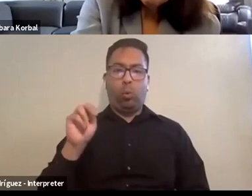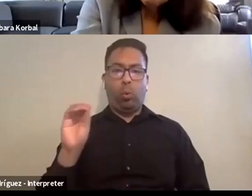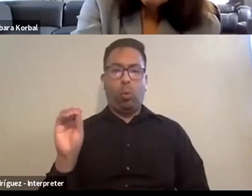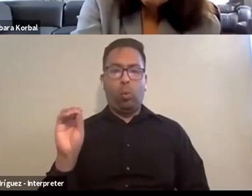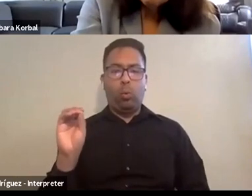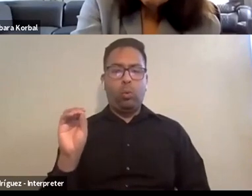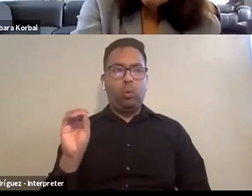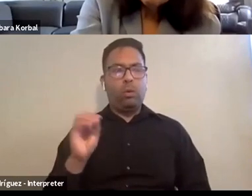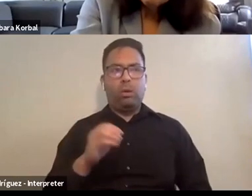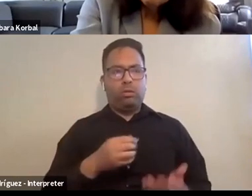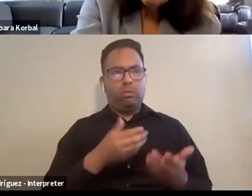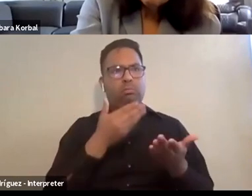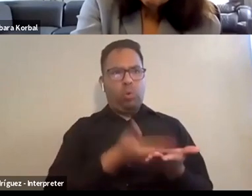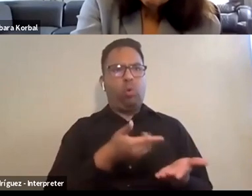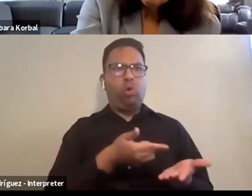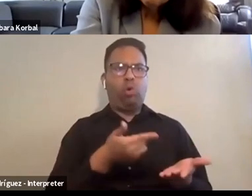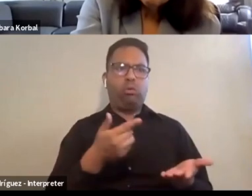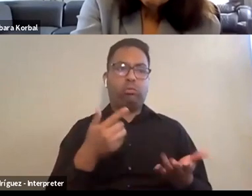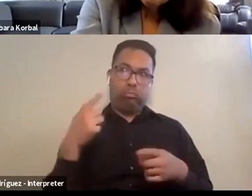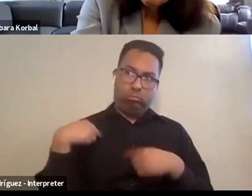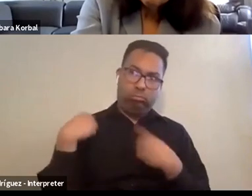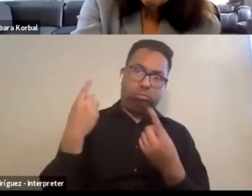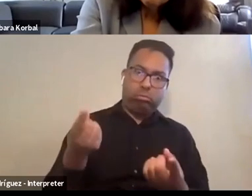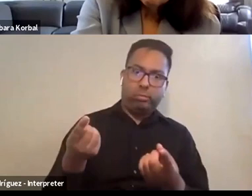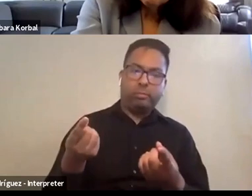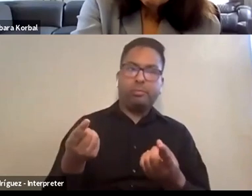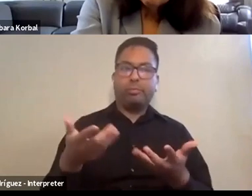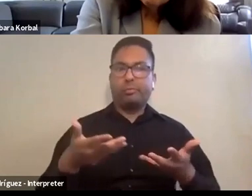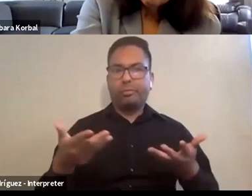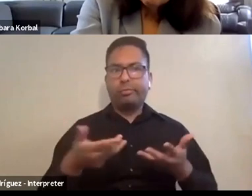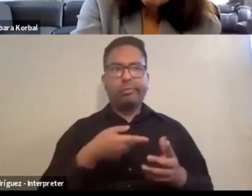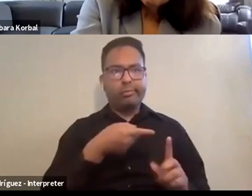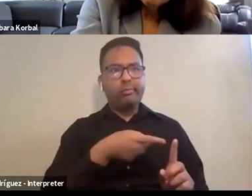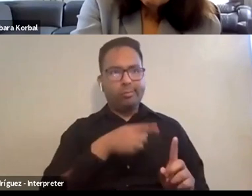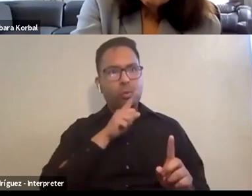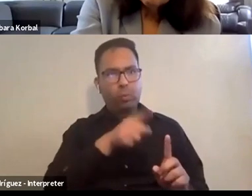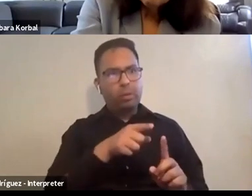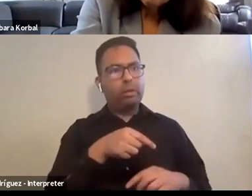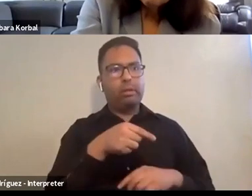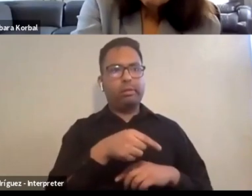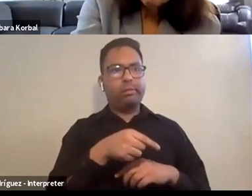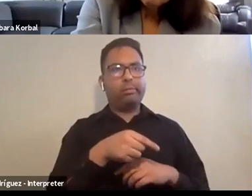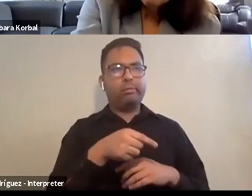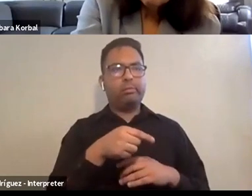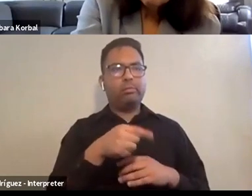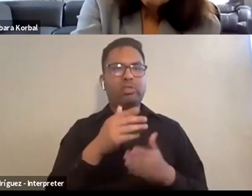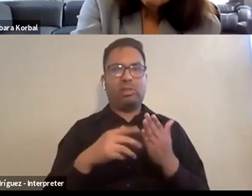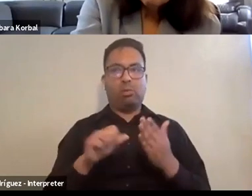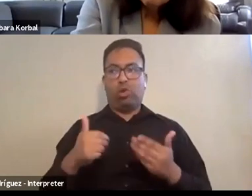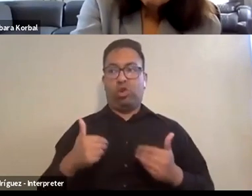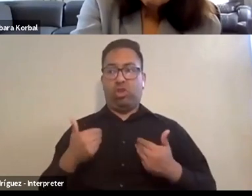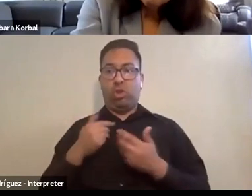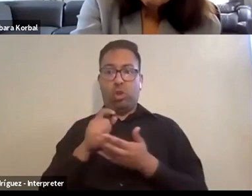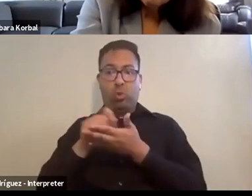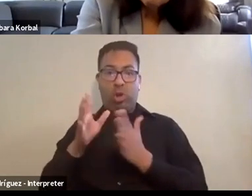what it has proven with time is that it really influenced some of the young writers in the